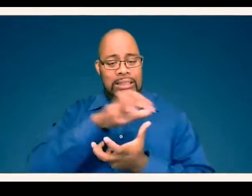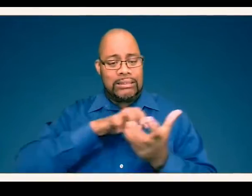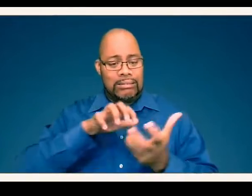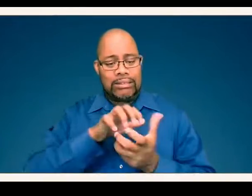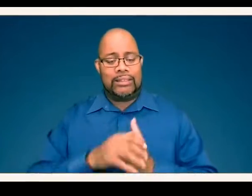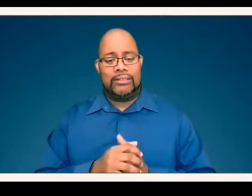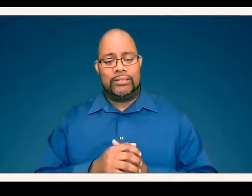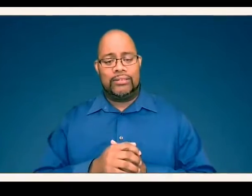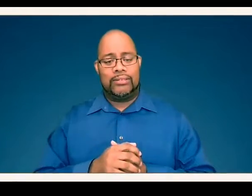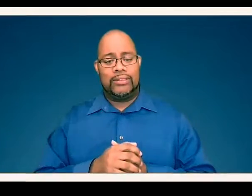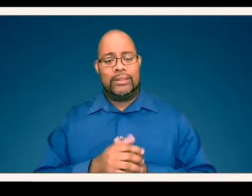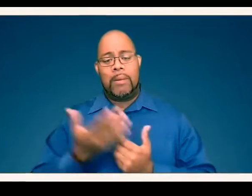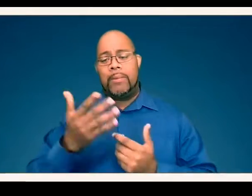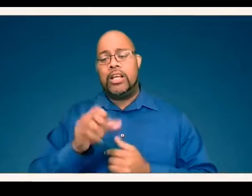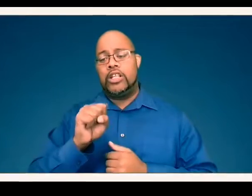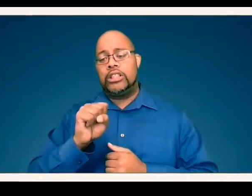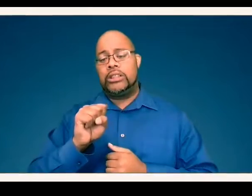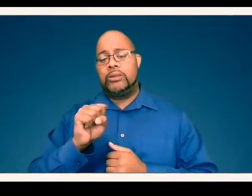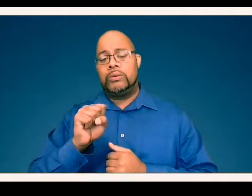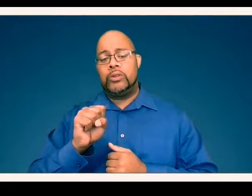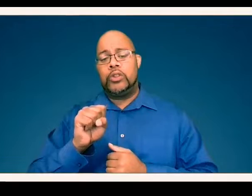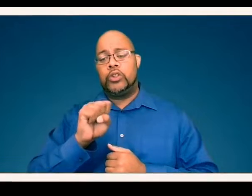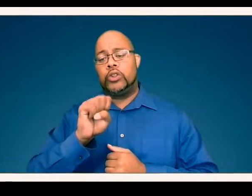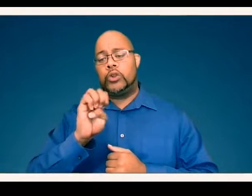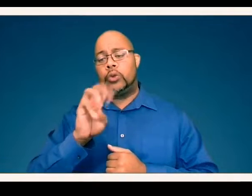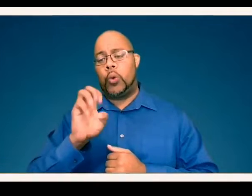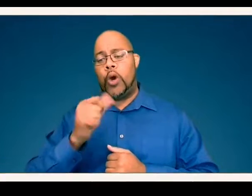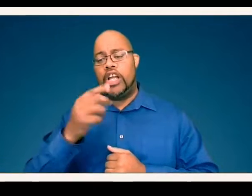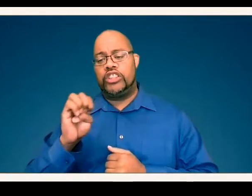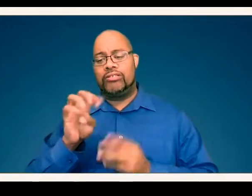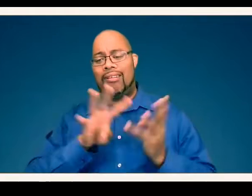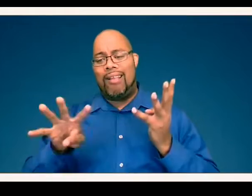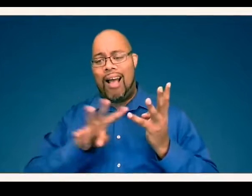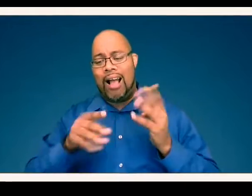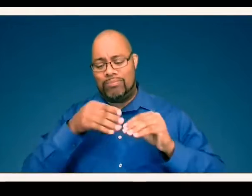failing infrastructure, so sewage lines getting into the stormwater.